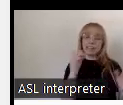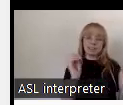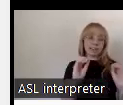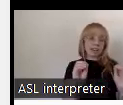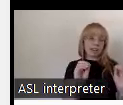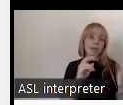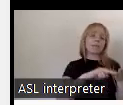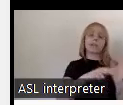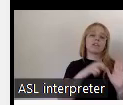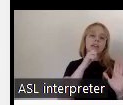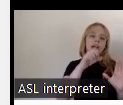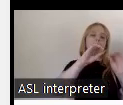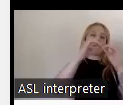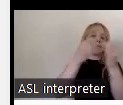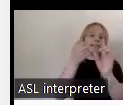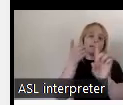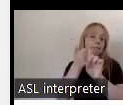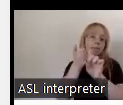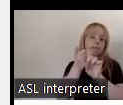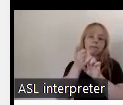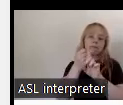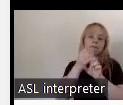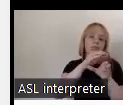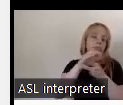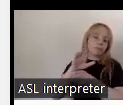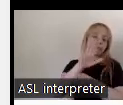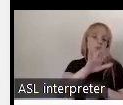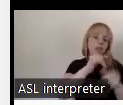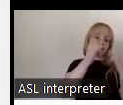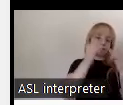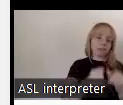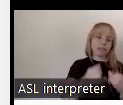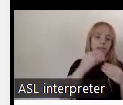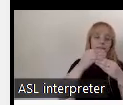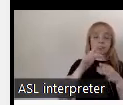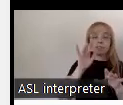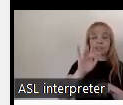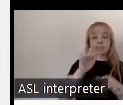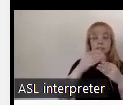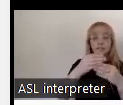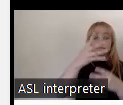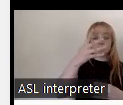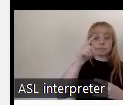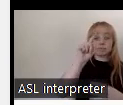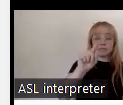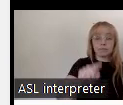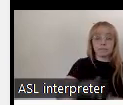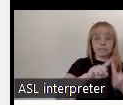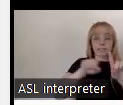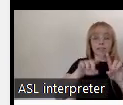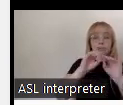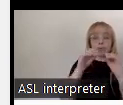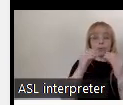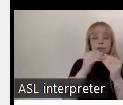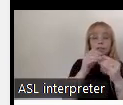an organization, you're an individual. So when we click on it, we get this drop-down menu of what organization are you